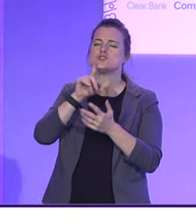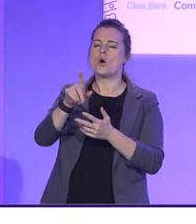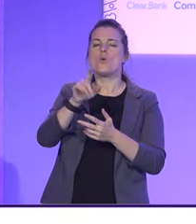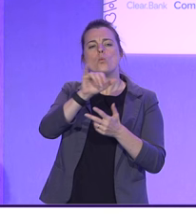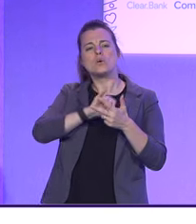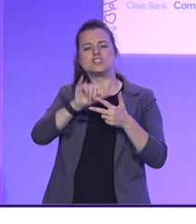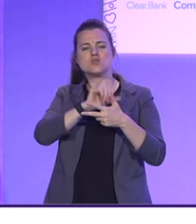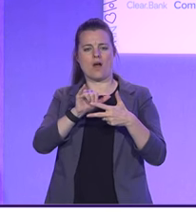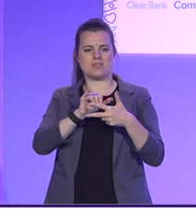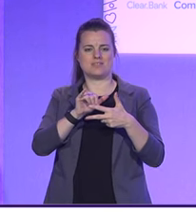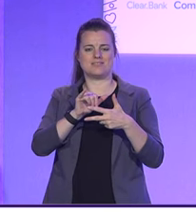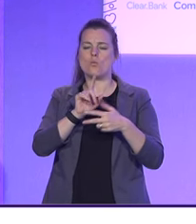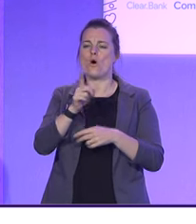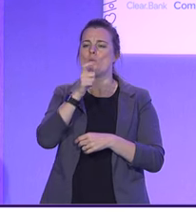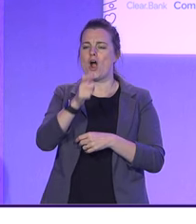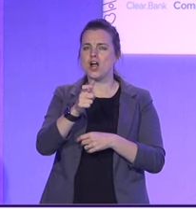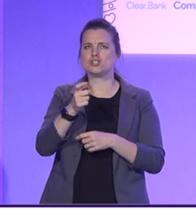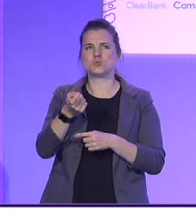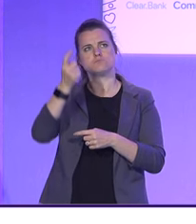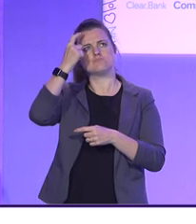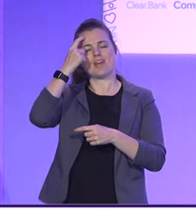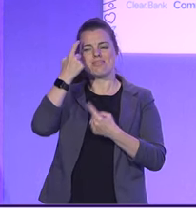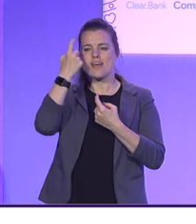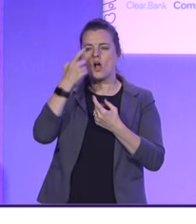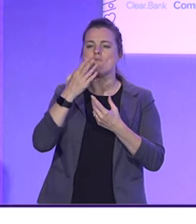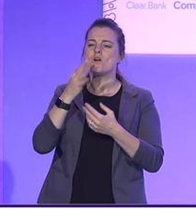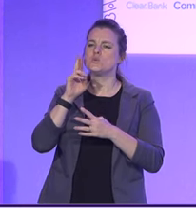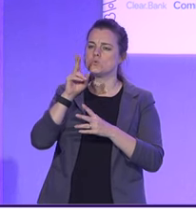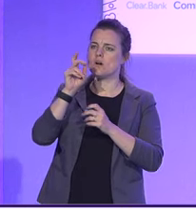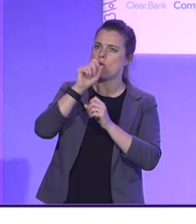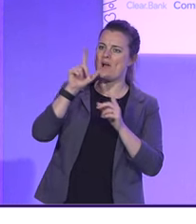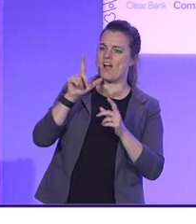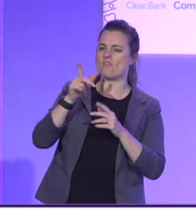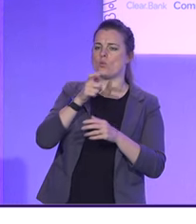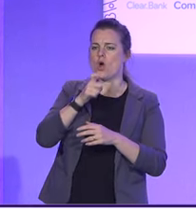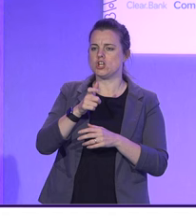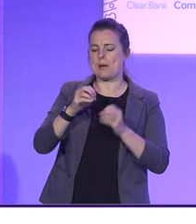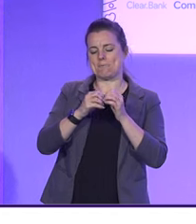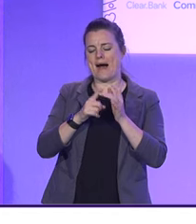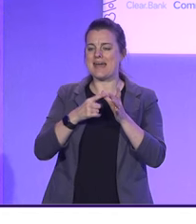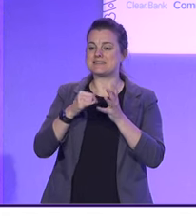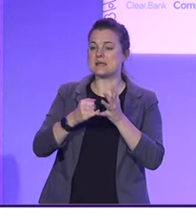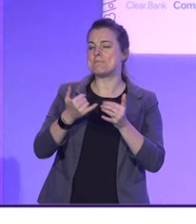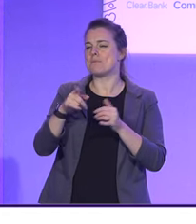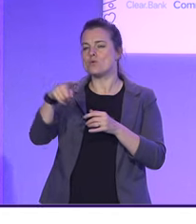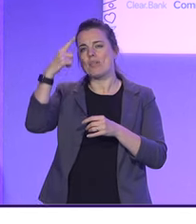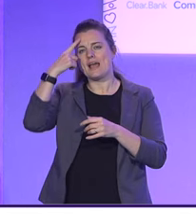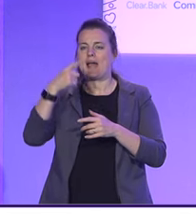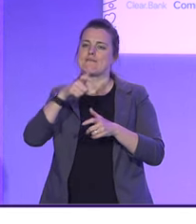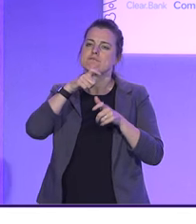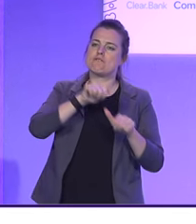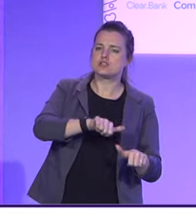comes to your mind when you hear the term bias? I'm pretty sure it must be revolving around words like favoritism,